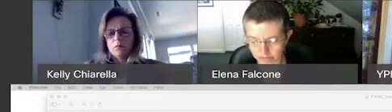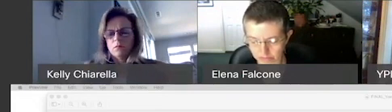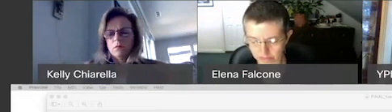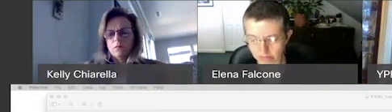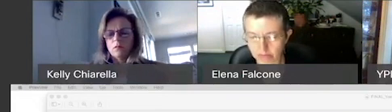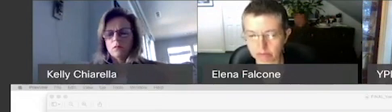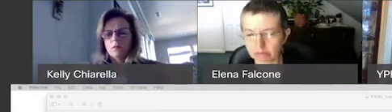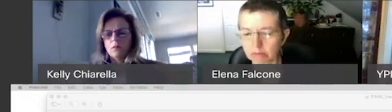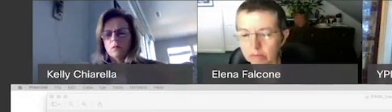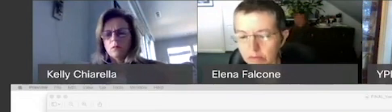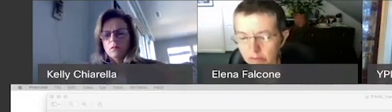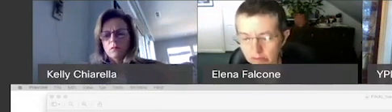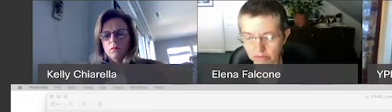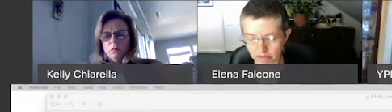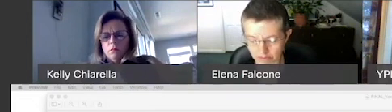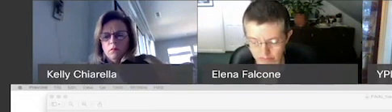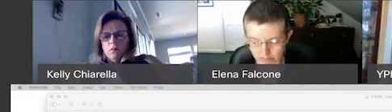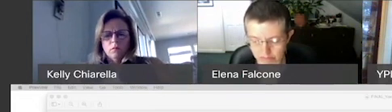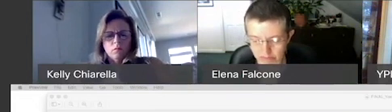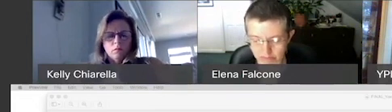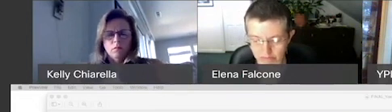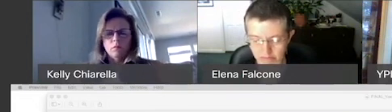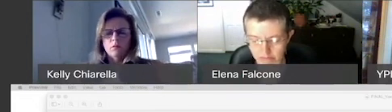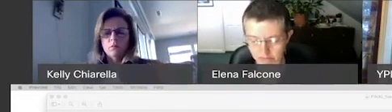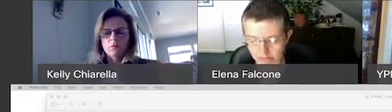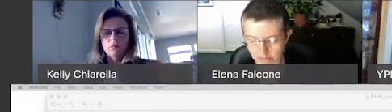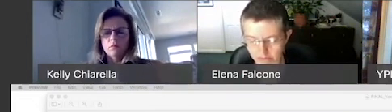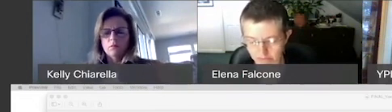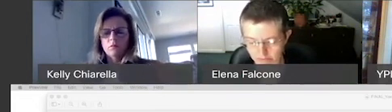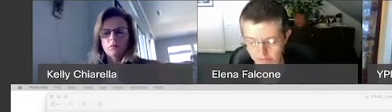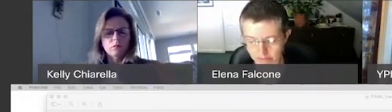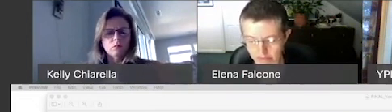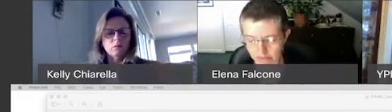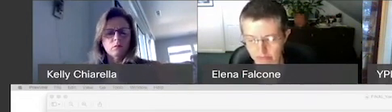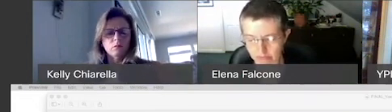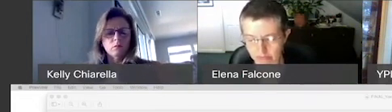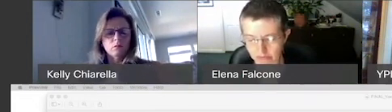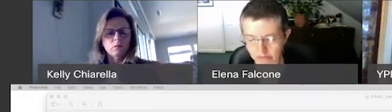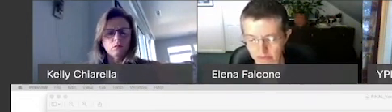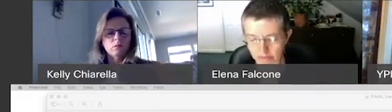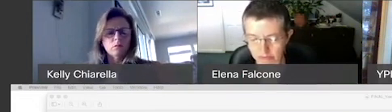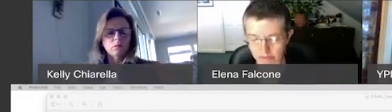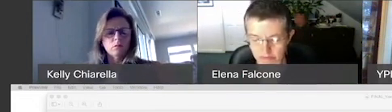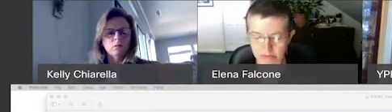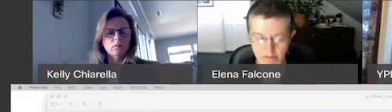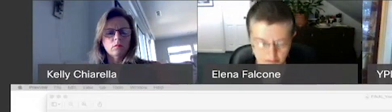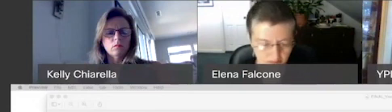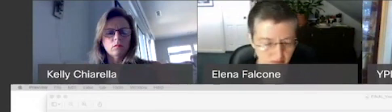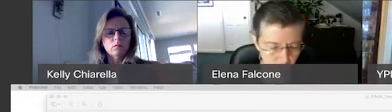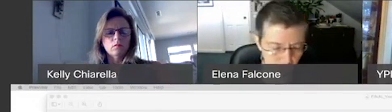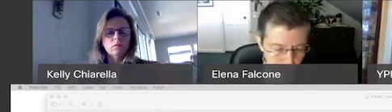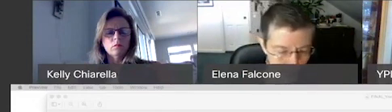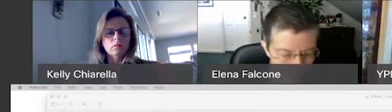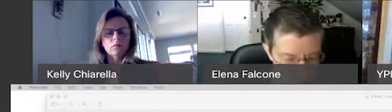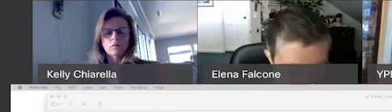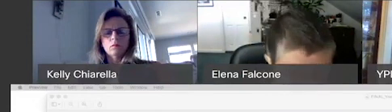text messages, they're sending email messages, they're making phone calls. Be very careful before you make a charitable donation. All charities in New